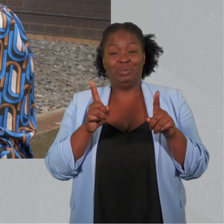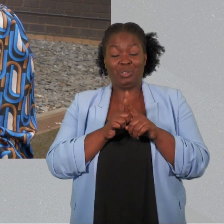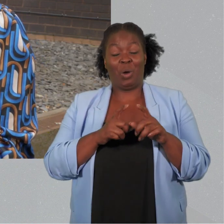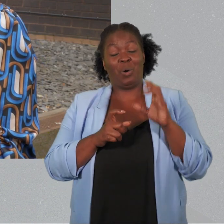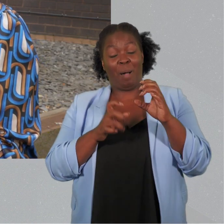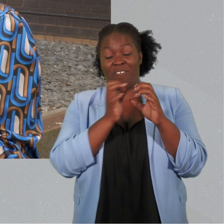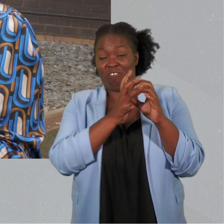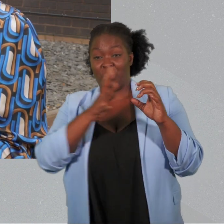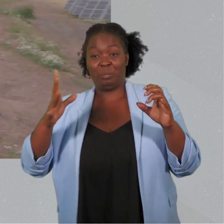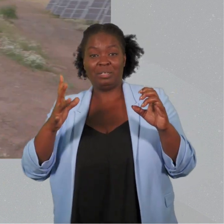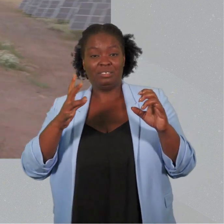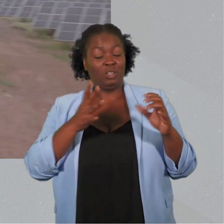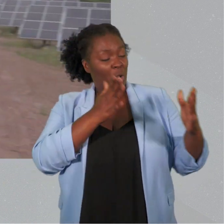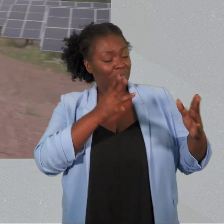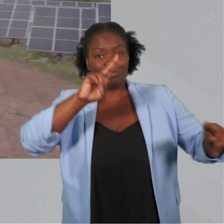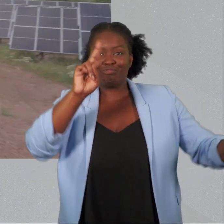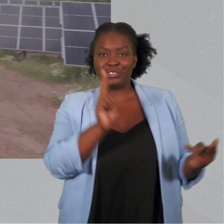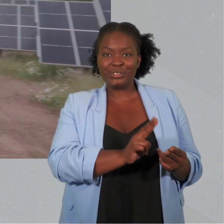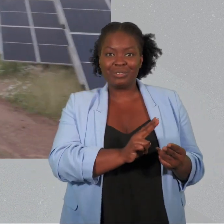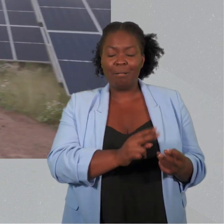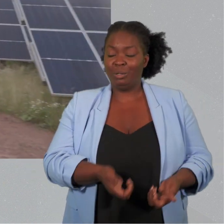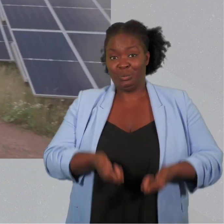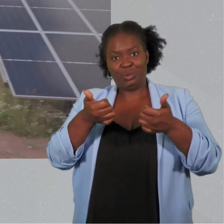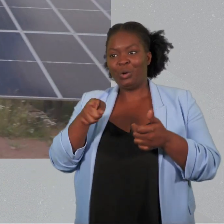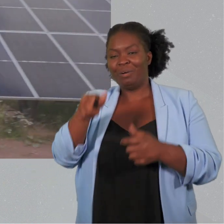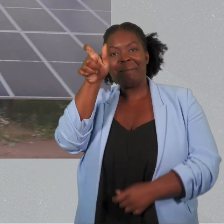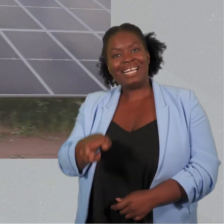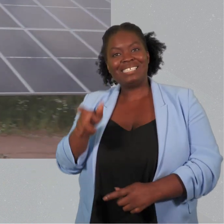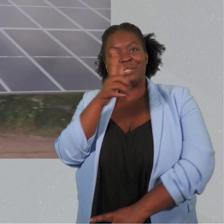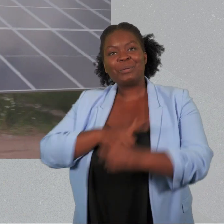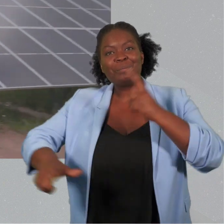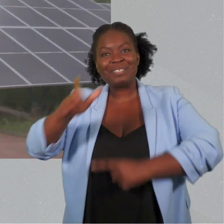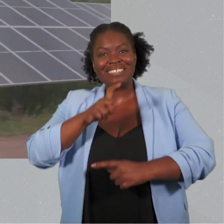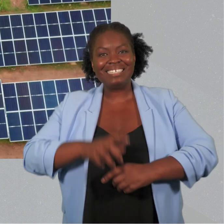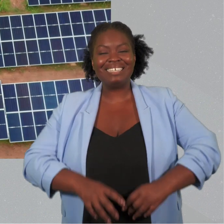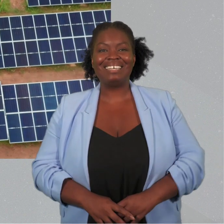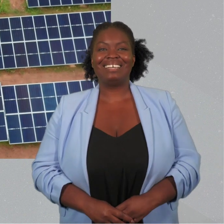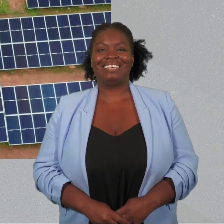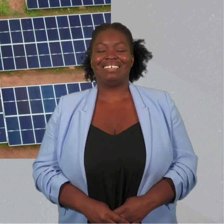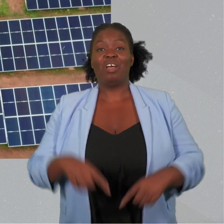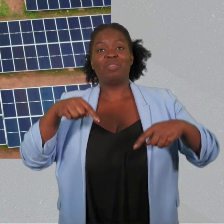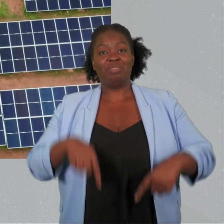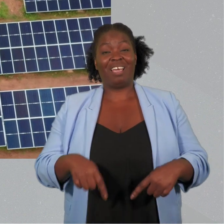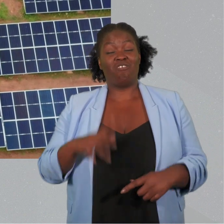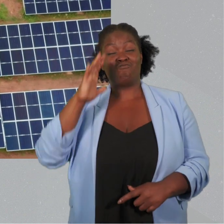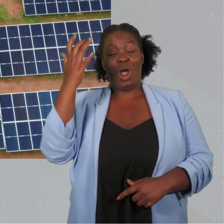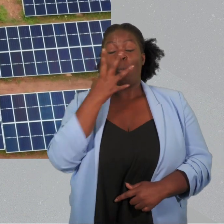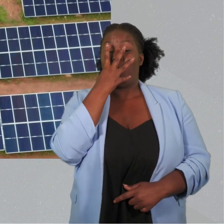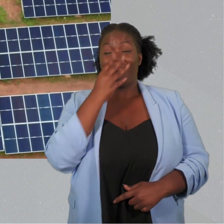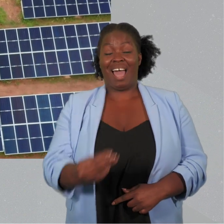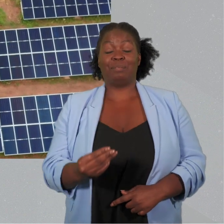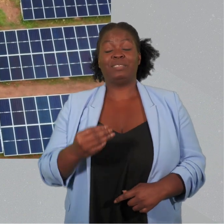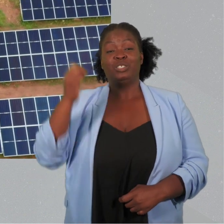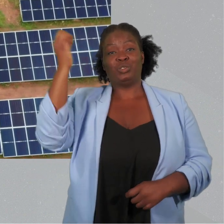the carbon footprint of the trust. And it's good for the patient and the community. This is the Royal Wolverhampton solar farm.